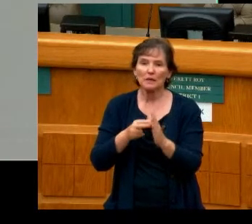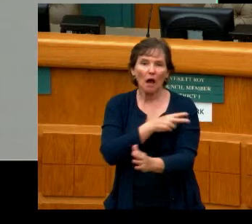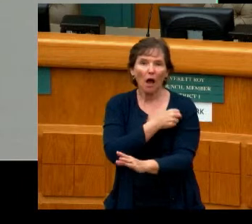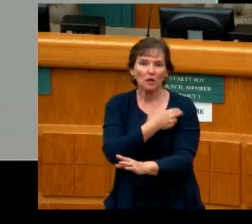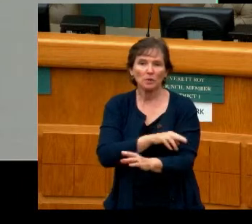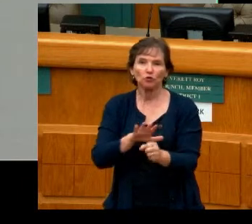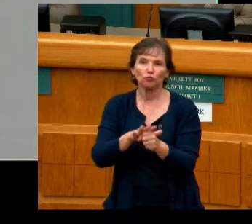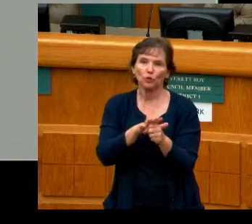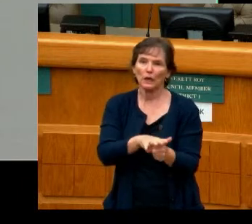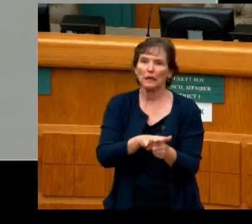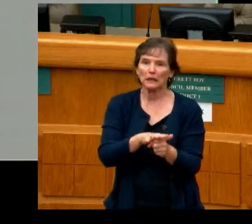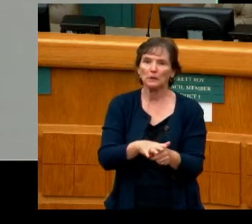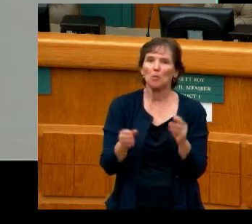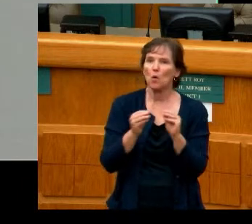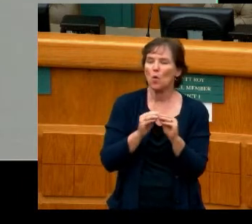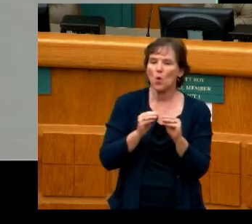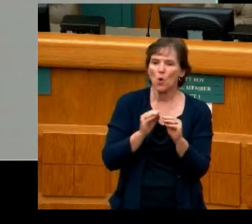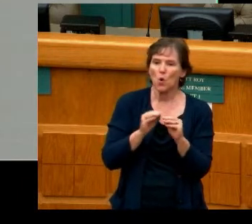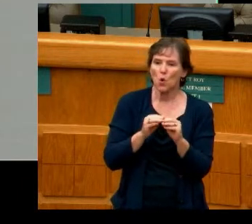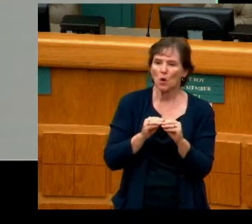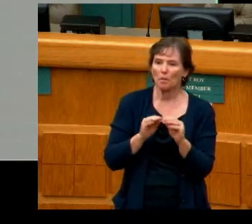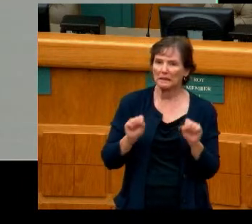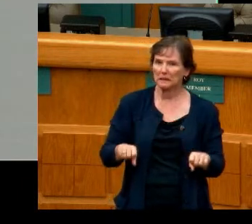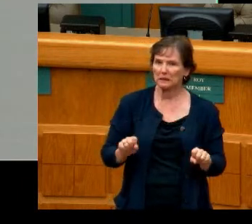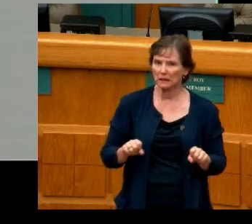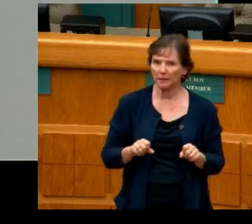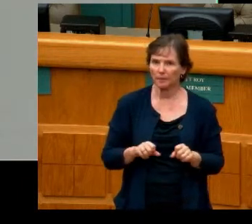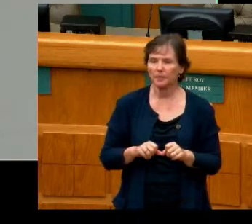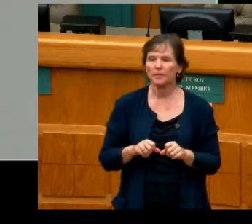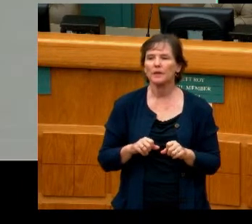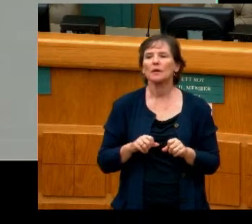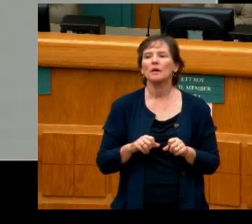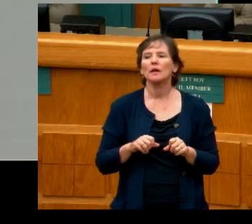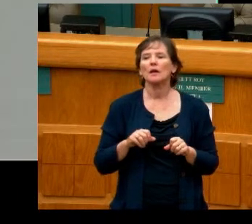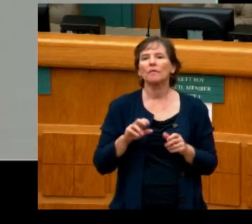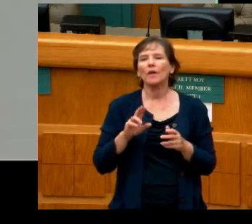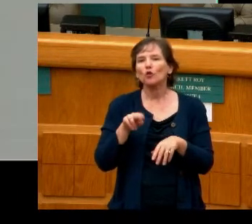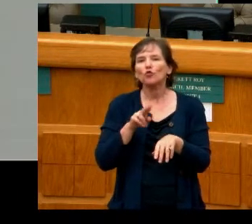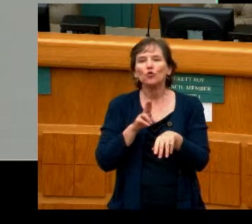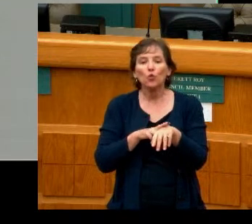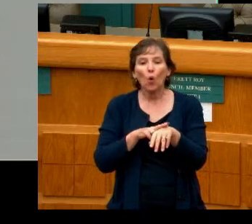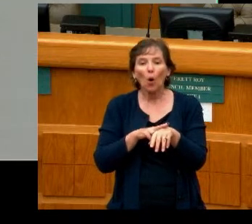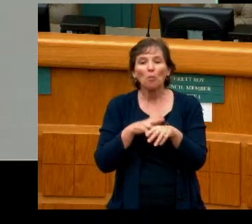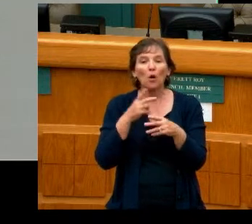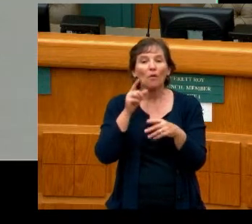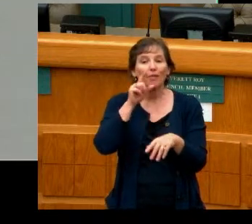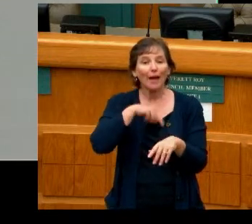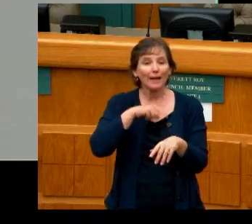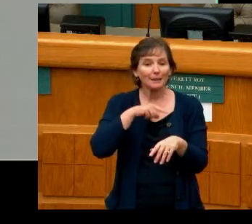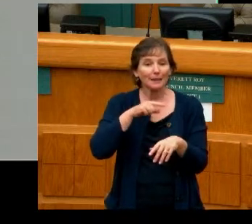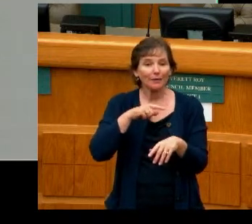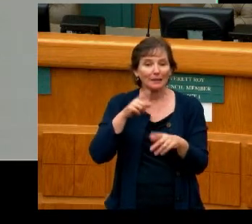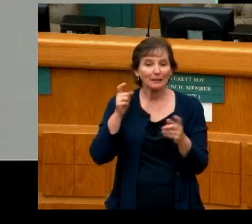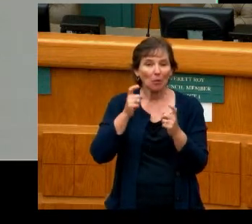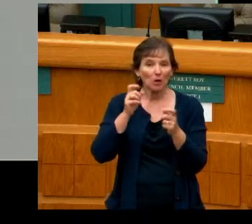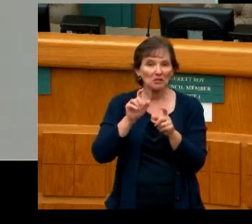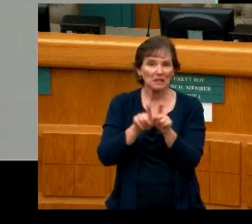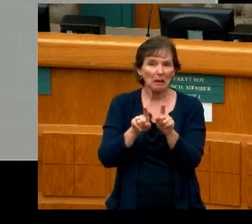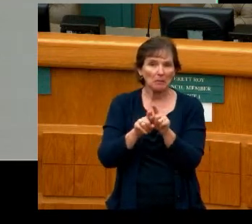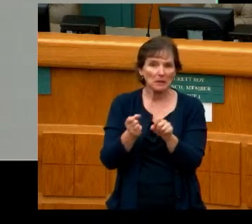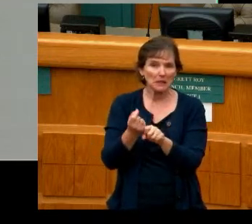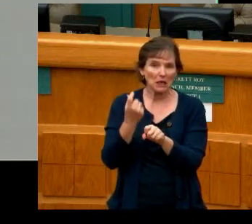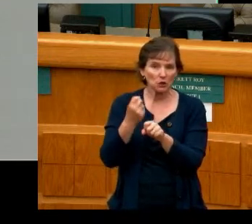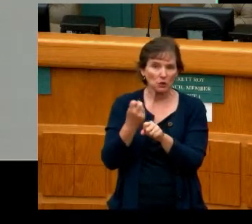in the summer, but this time we might have fewer support staff on hand. So it could be a bigger strain on the hospitals this time